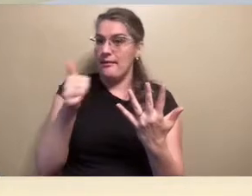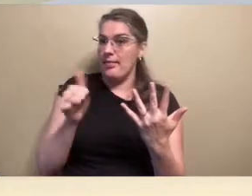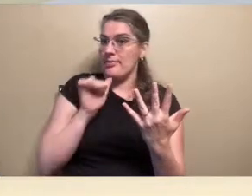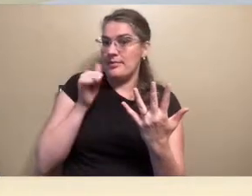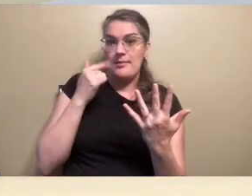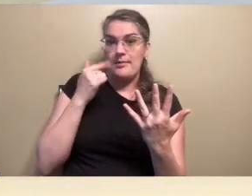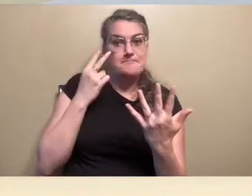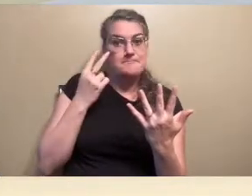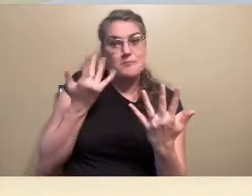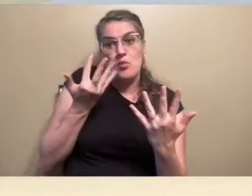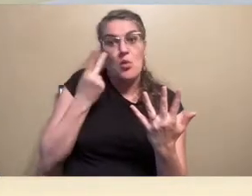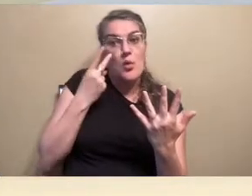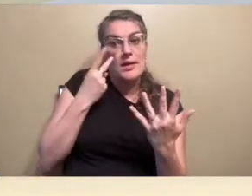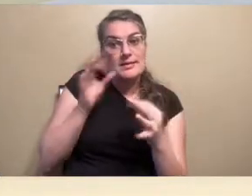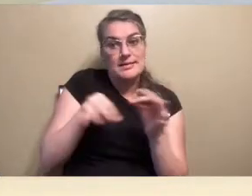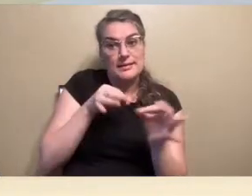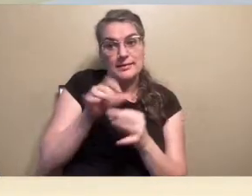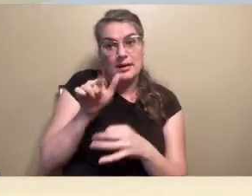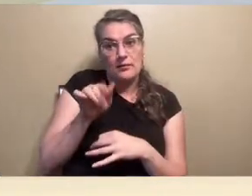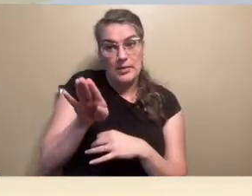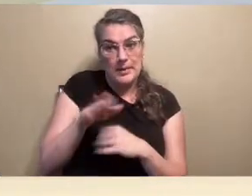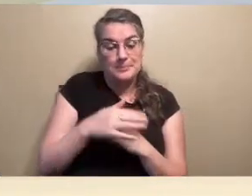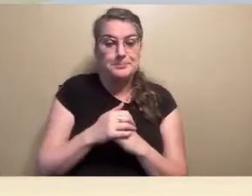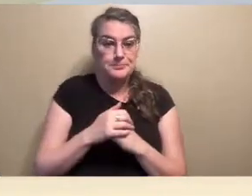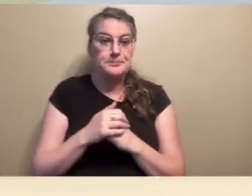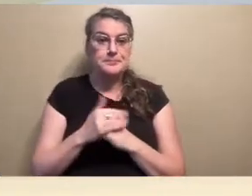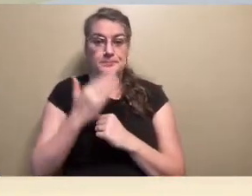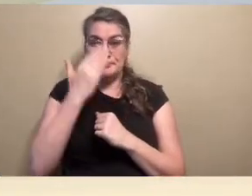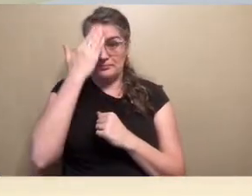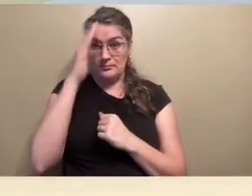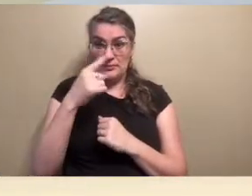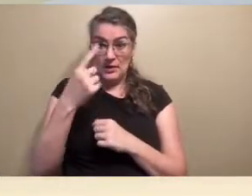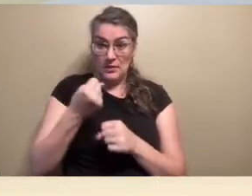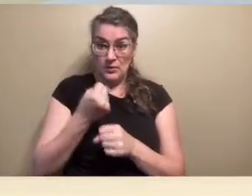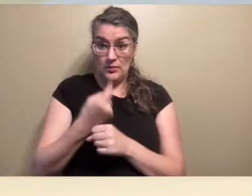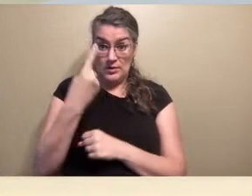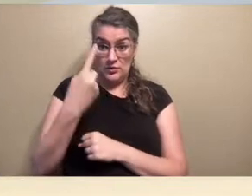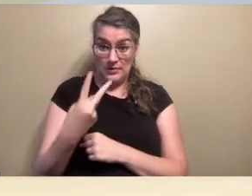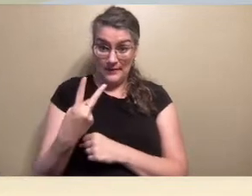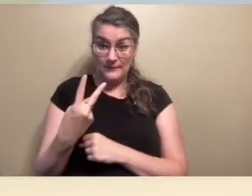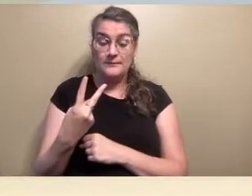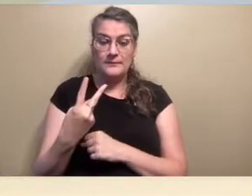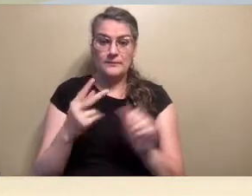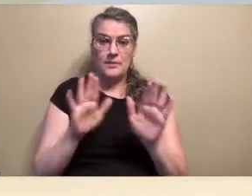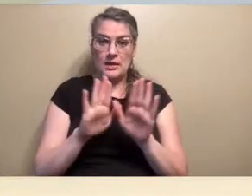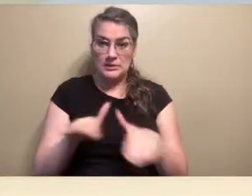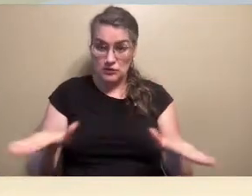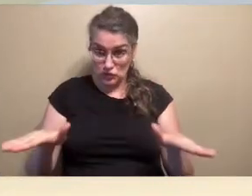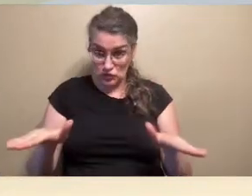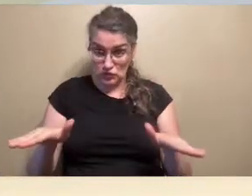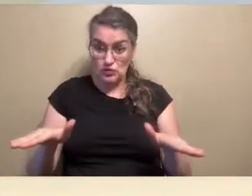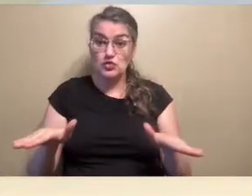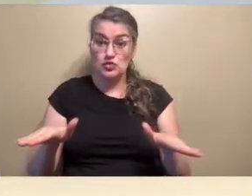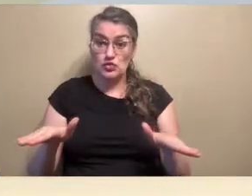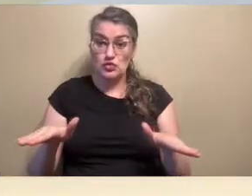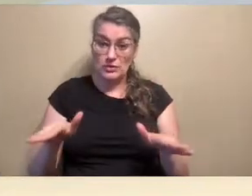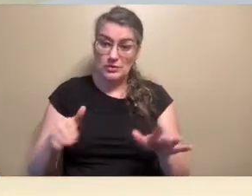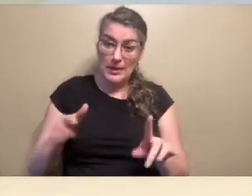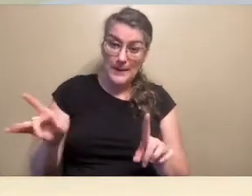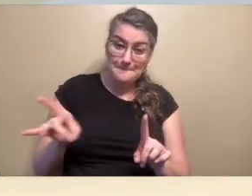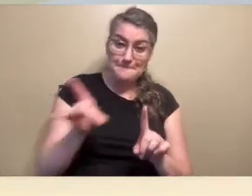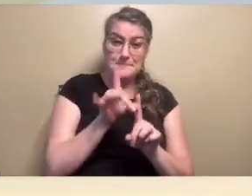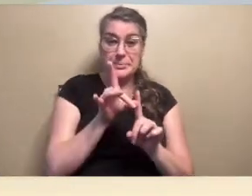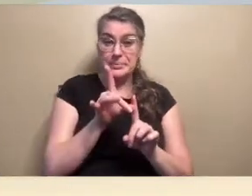We know that through the year and a half, children have been less impacted in general in terms of severe